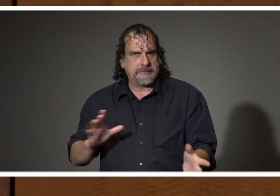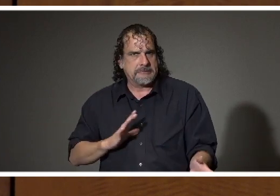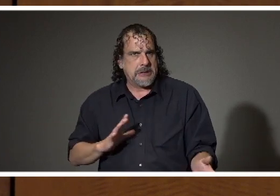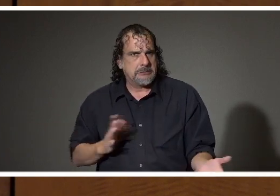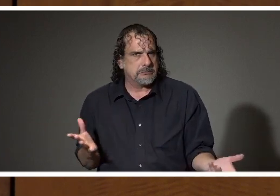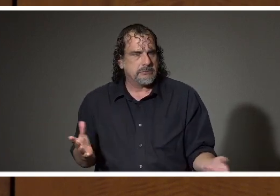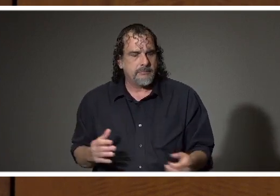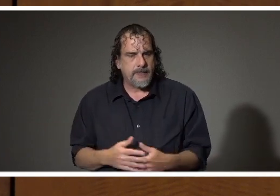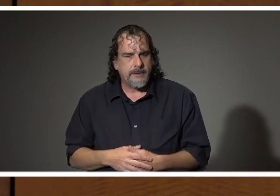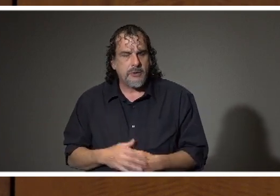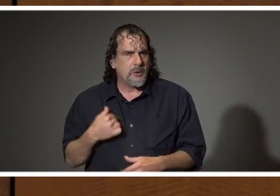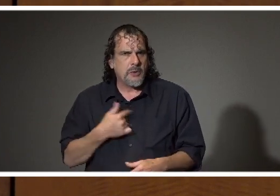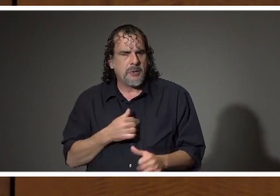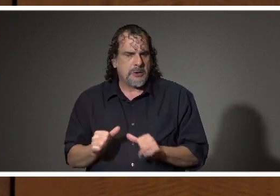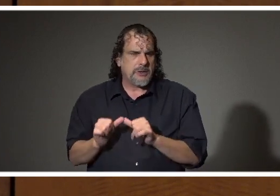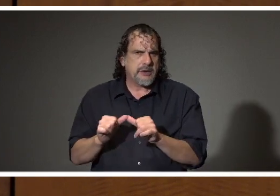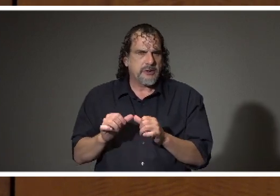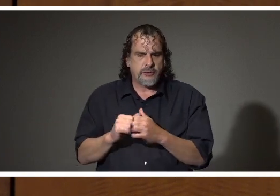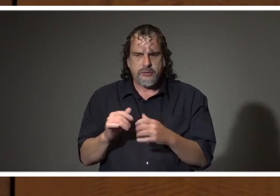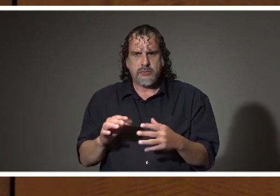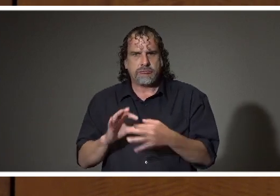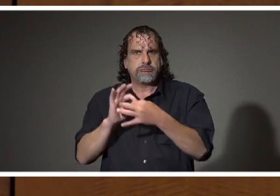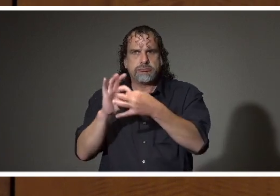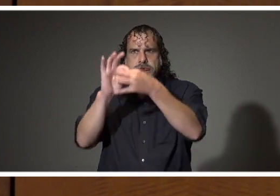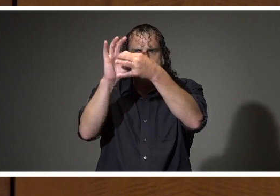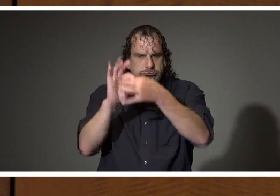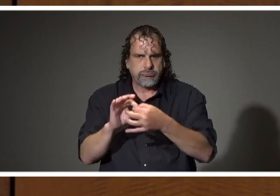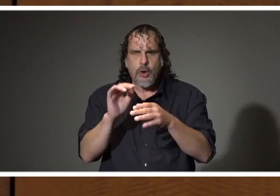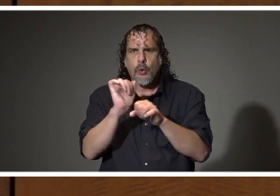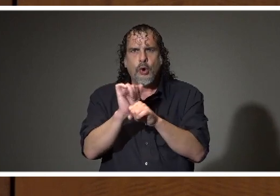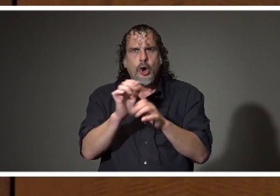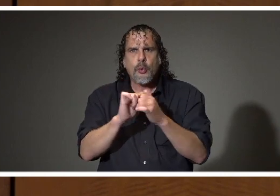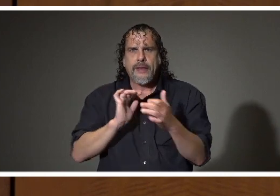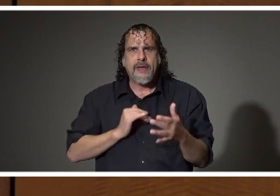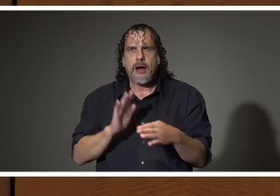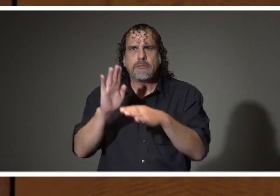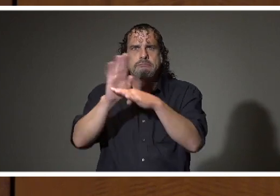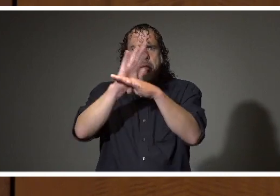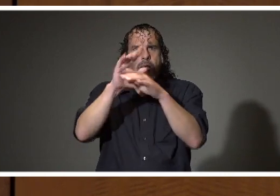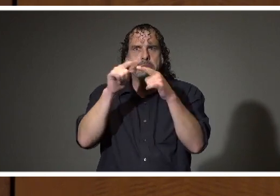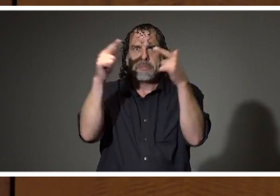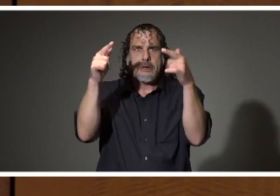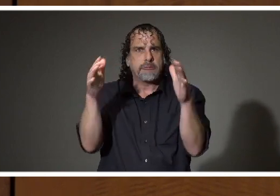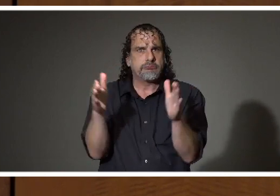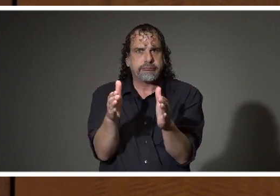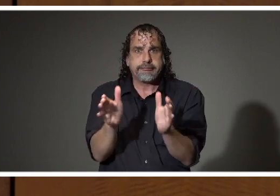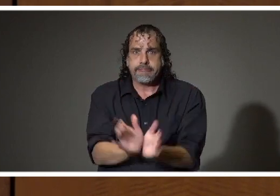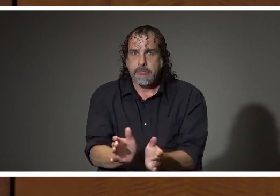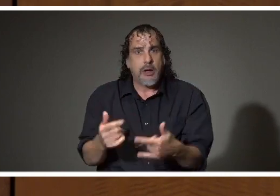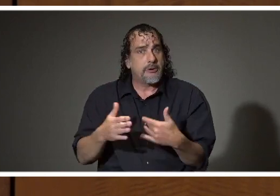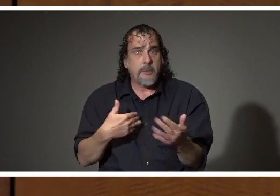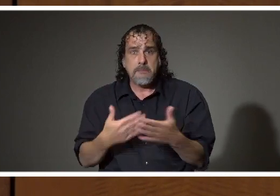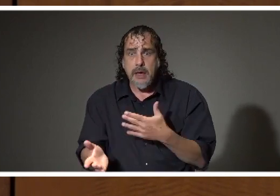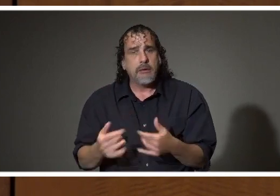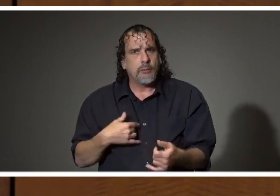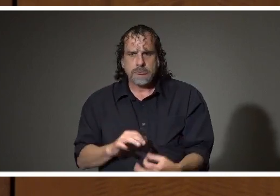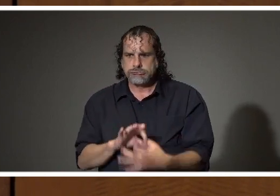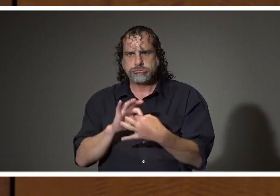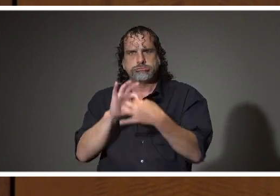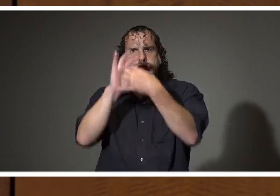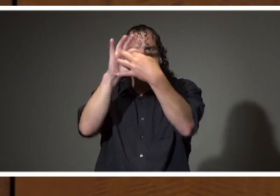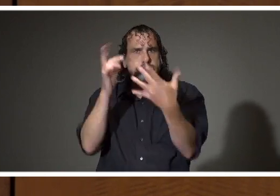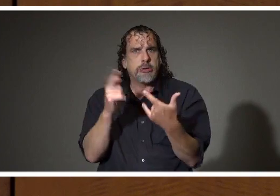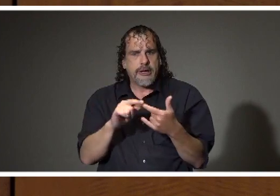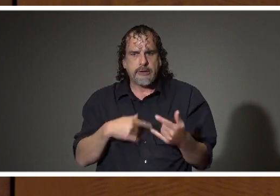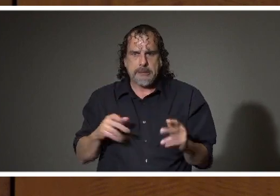so we're going to continue to work with all of our employers, our large employers, our small employers, and do everything we can to get people